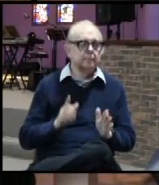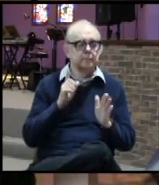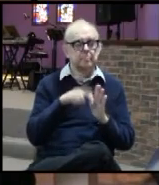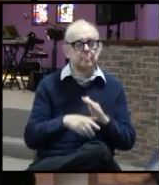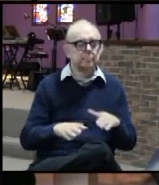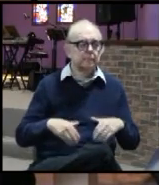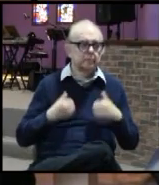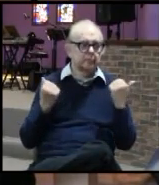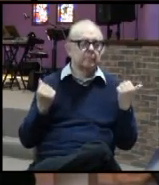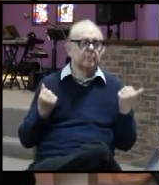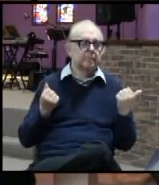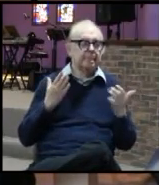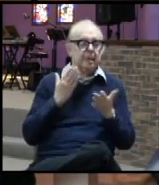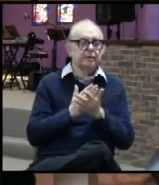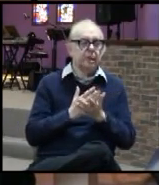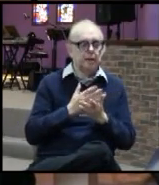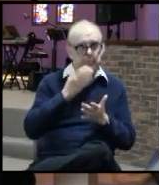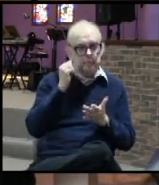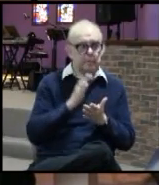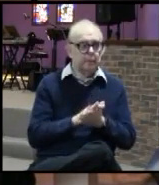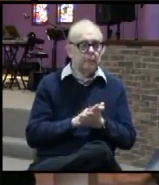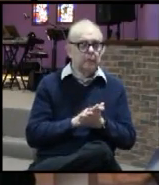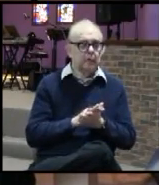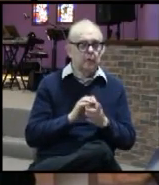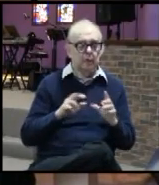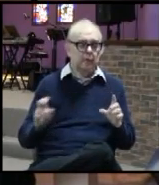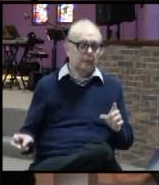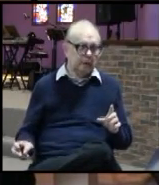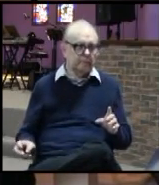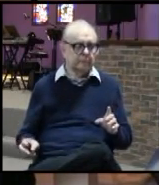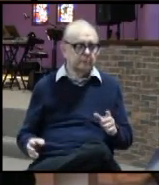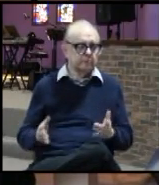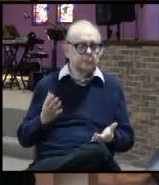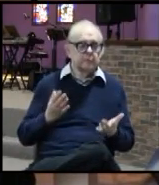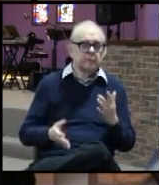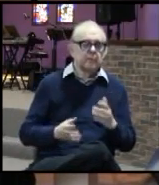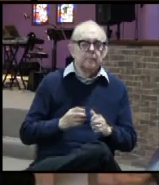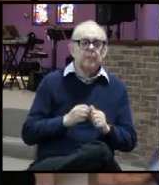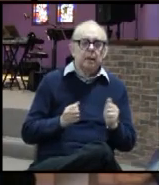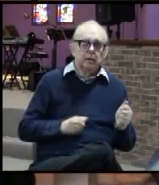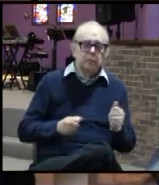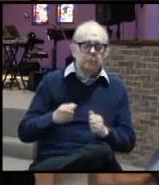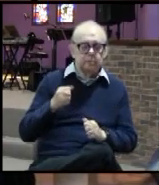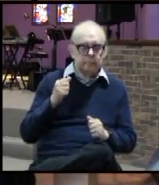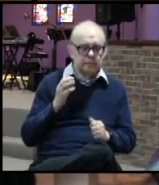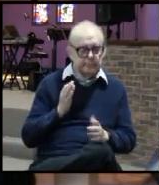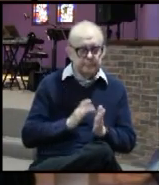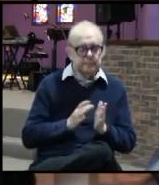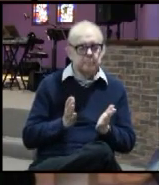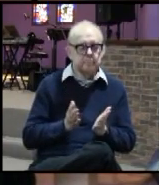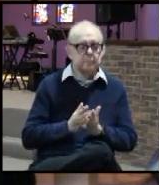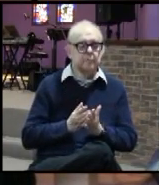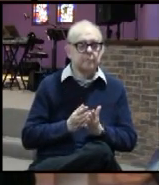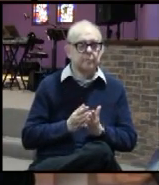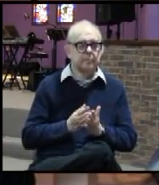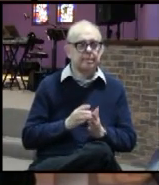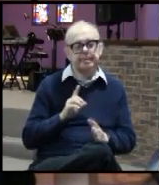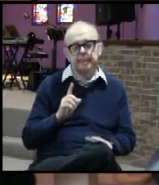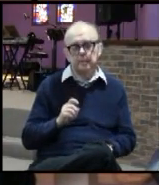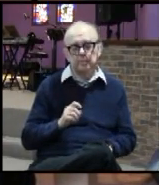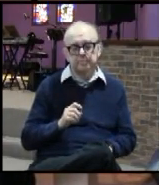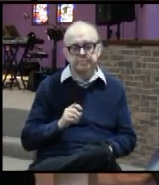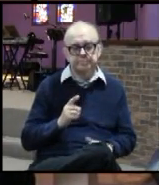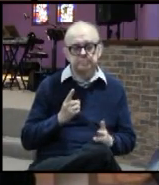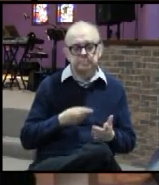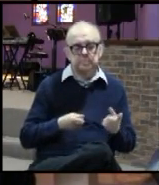life stop believing? Are they going to fall away? They kind of fall away from their faith here. And the Bible said, the question is this. Well,